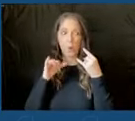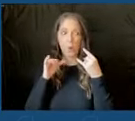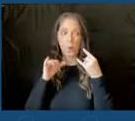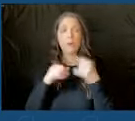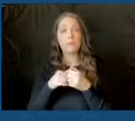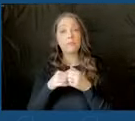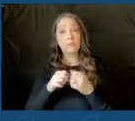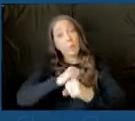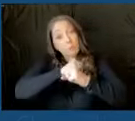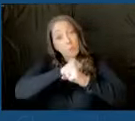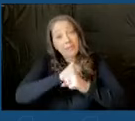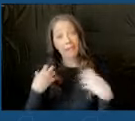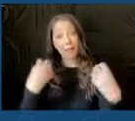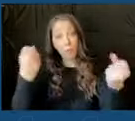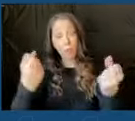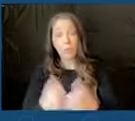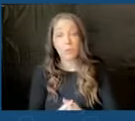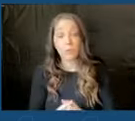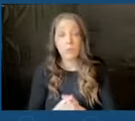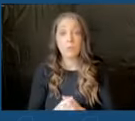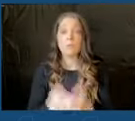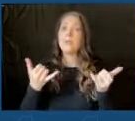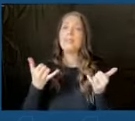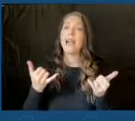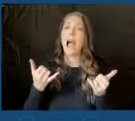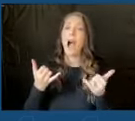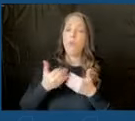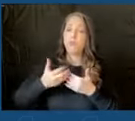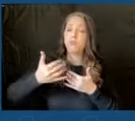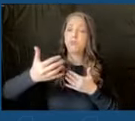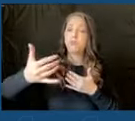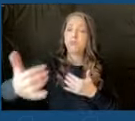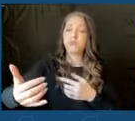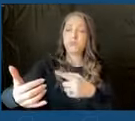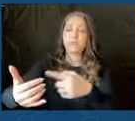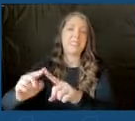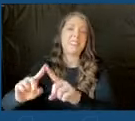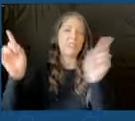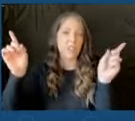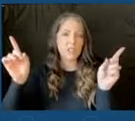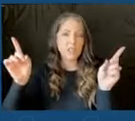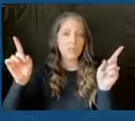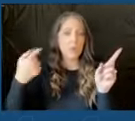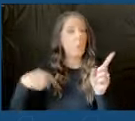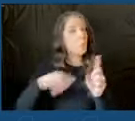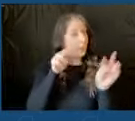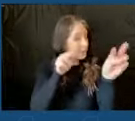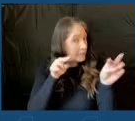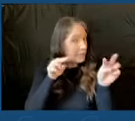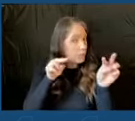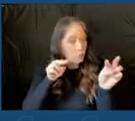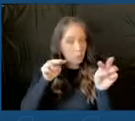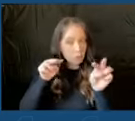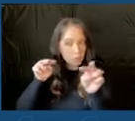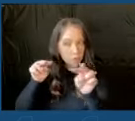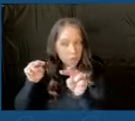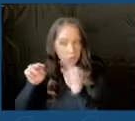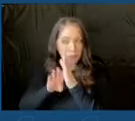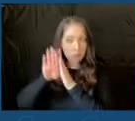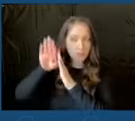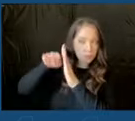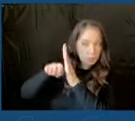protected health. And now we're in a far different place than we had been as we continue to watch the trends. This is not a one-day snapshot. This is watching